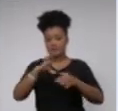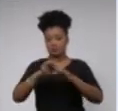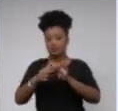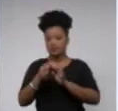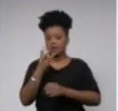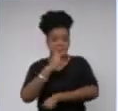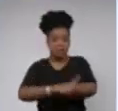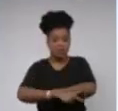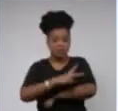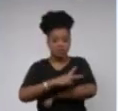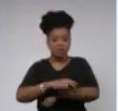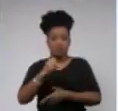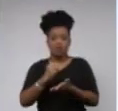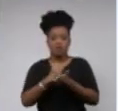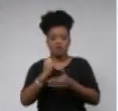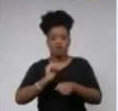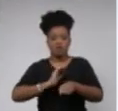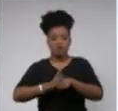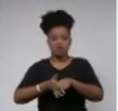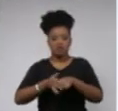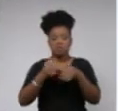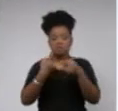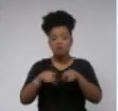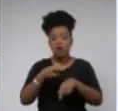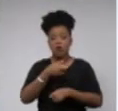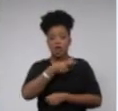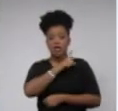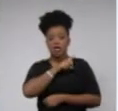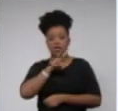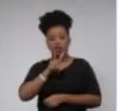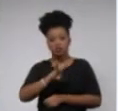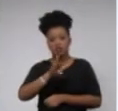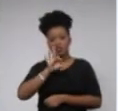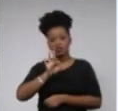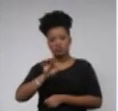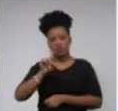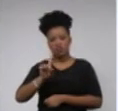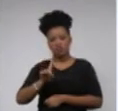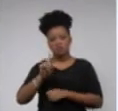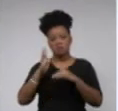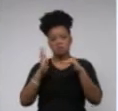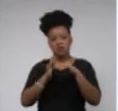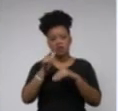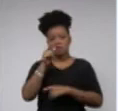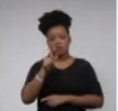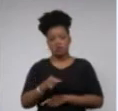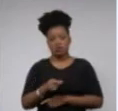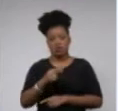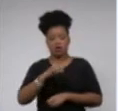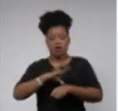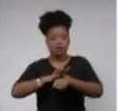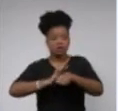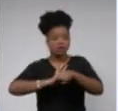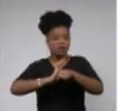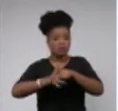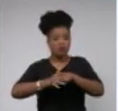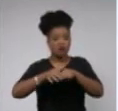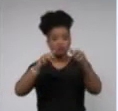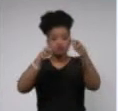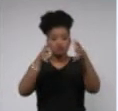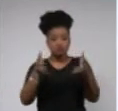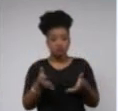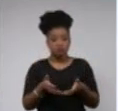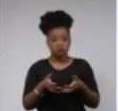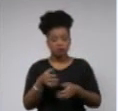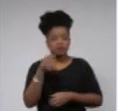state. Concerning worldwide statistics, COVID-19 pandemic remains to be present in